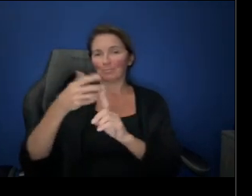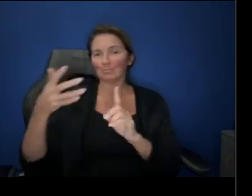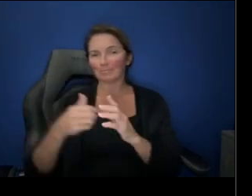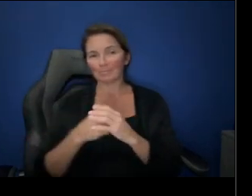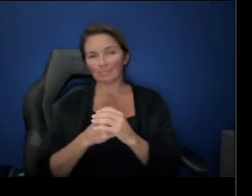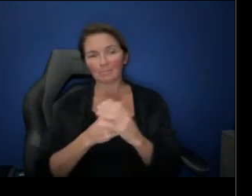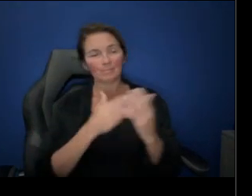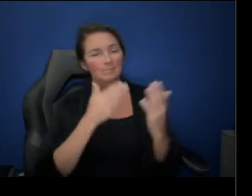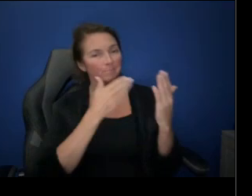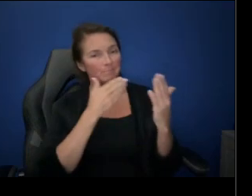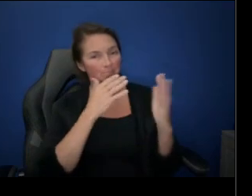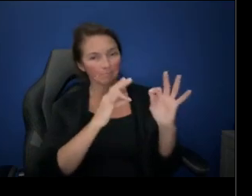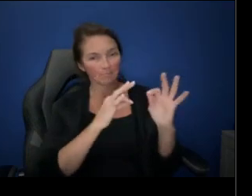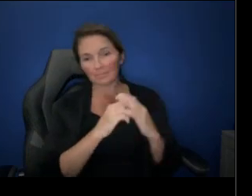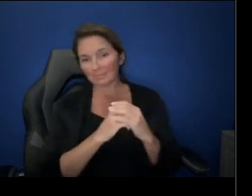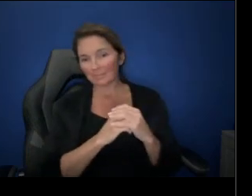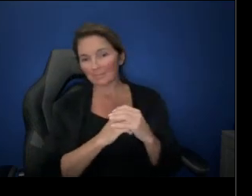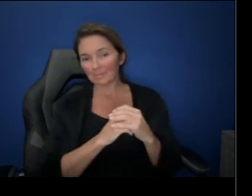again, Michael.